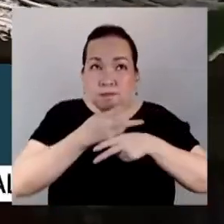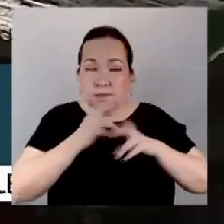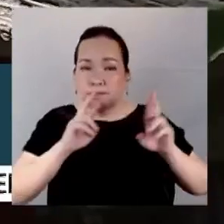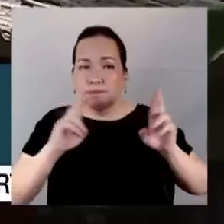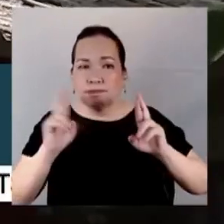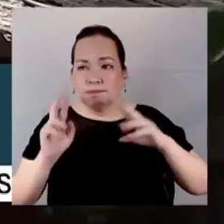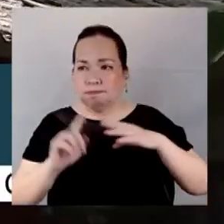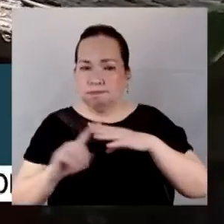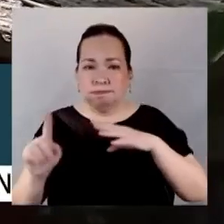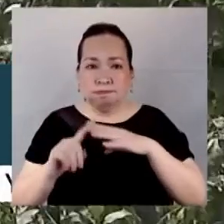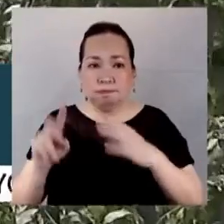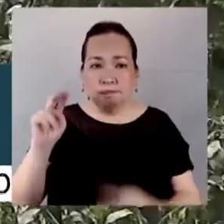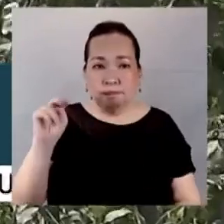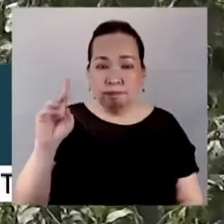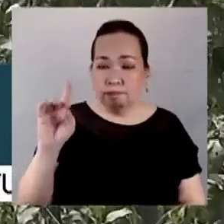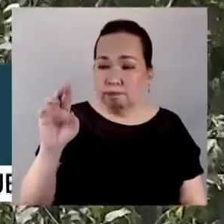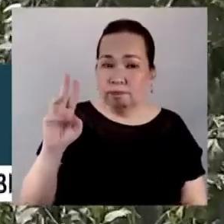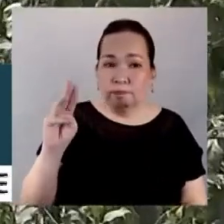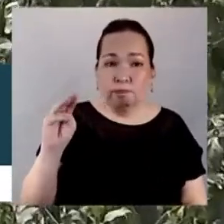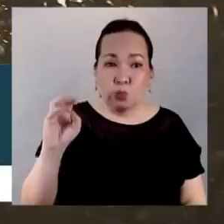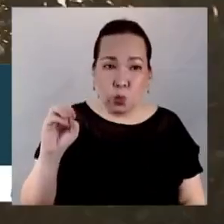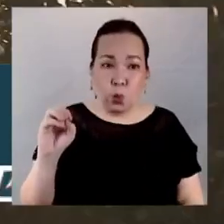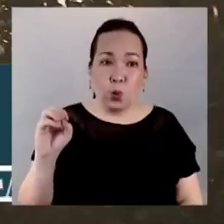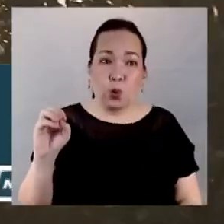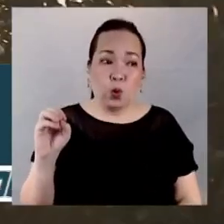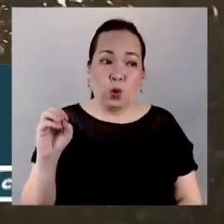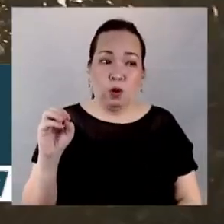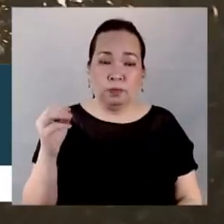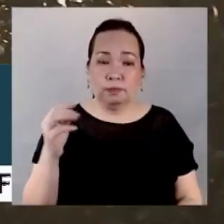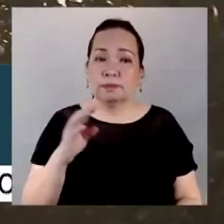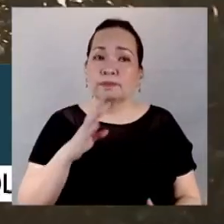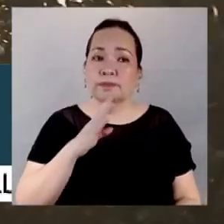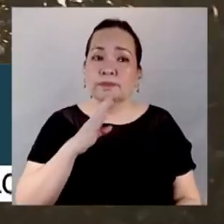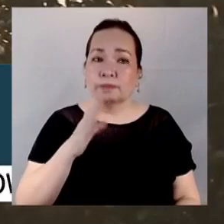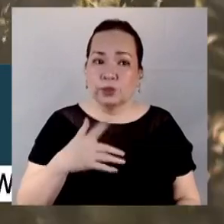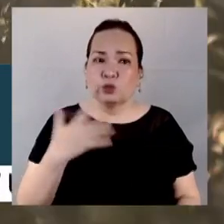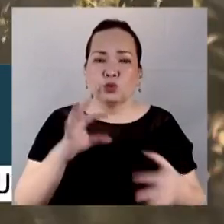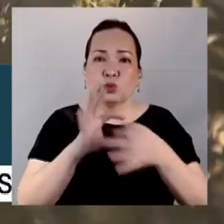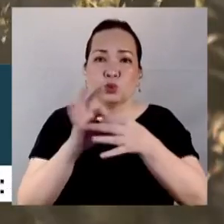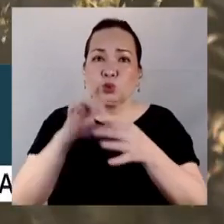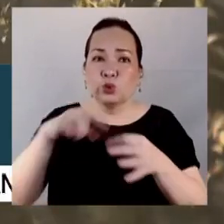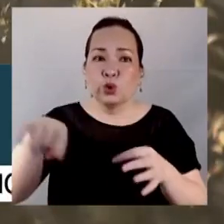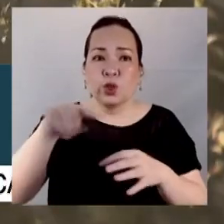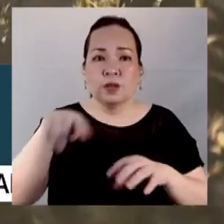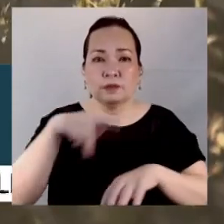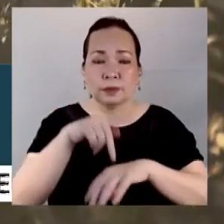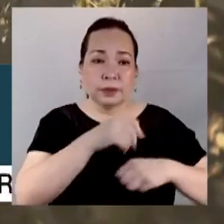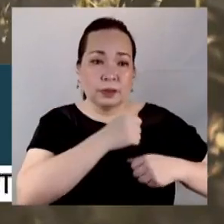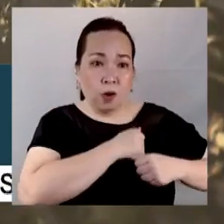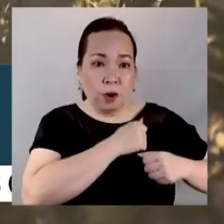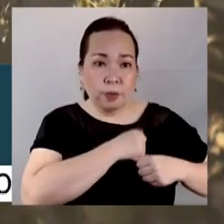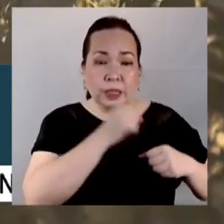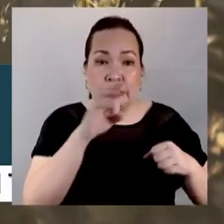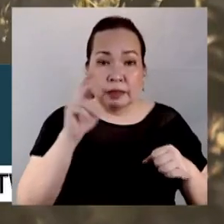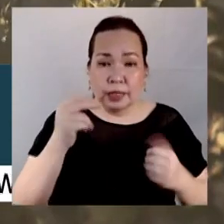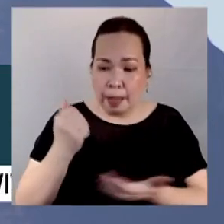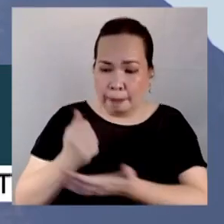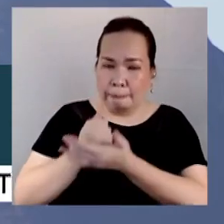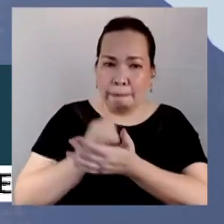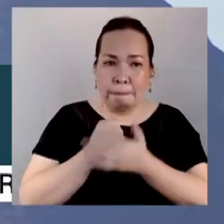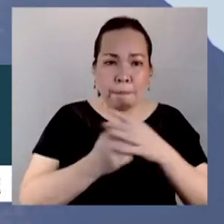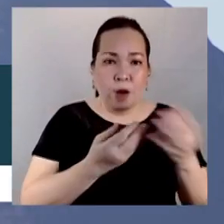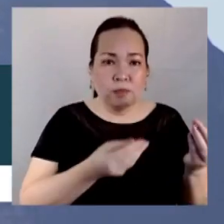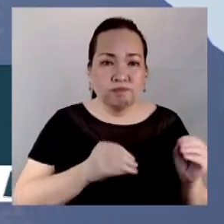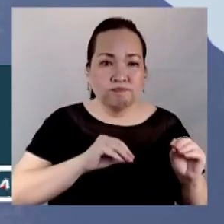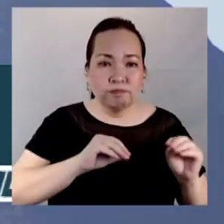MDRRMO spokesperson Arian Aguayo says they have already coordinated with the Philippine Army should they need assistance in transporting